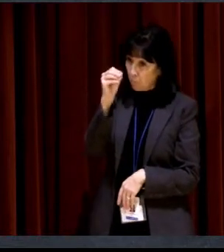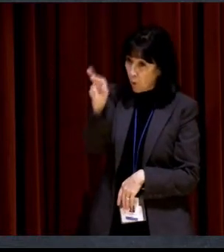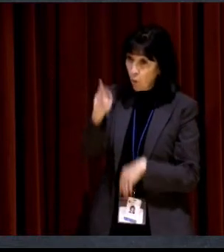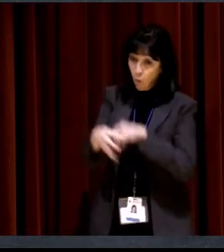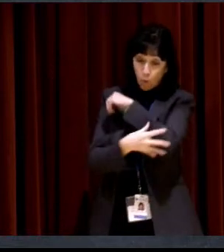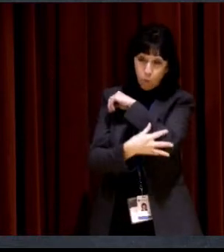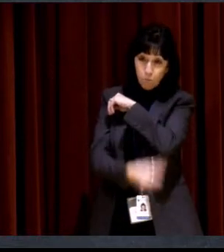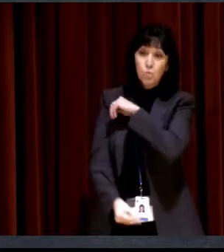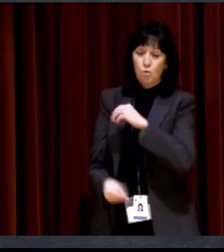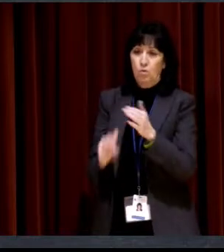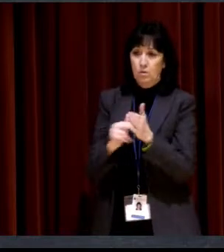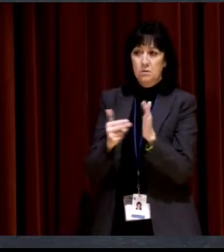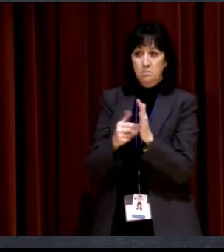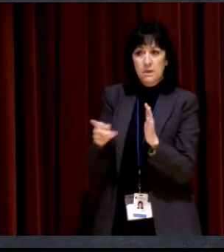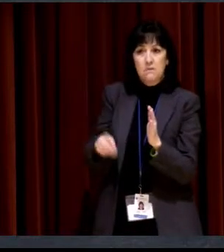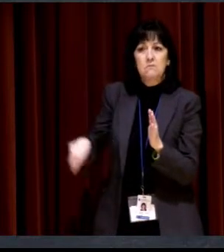frankly.